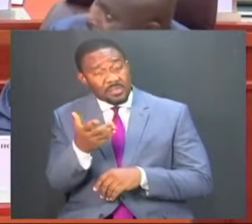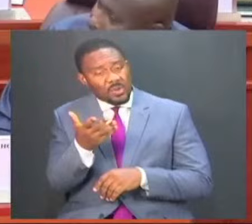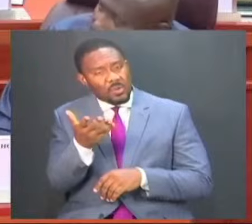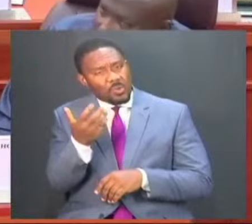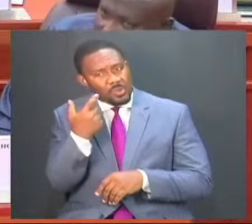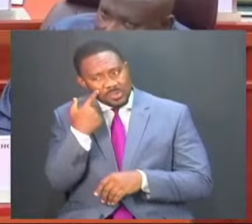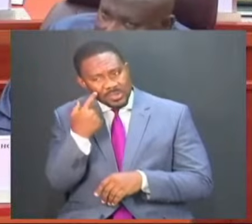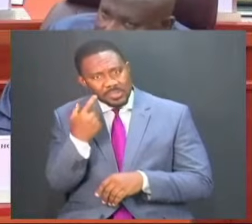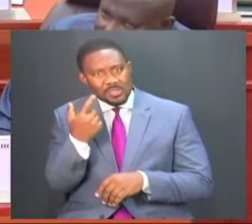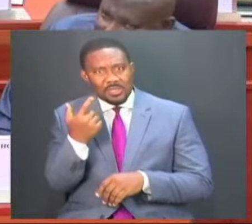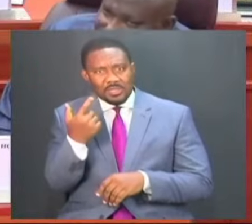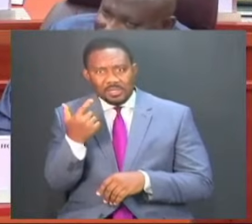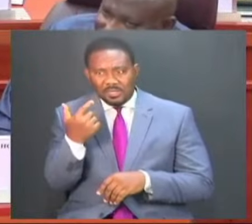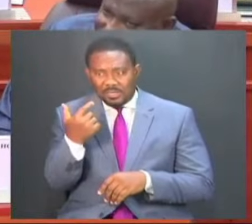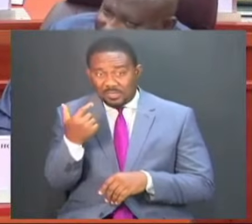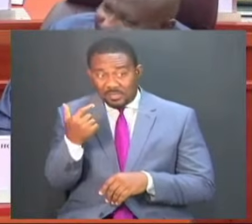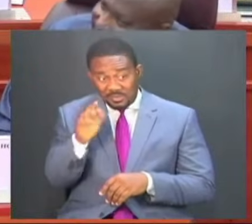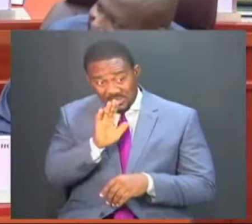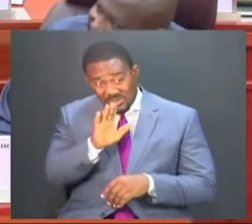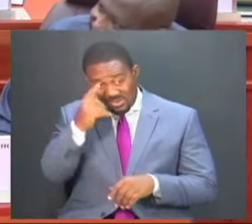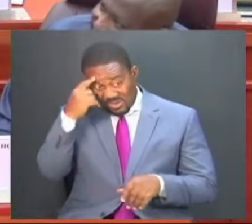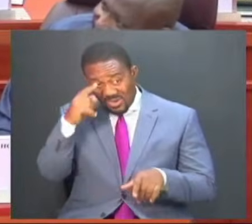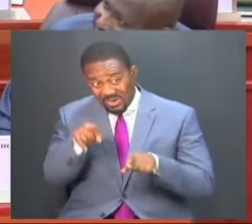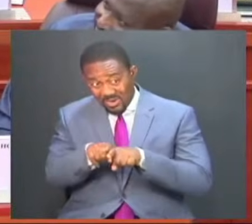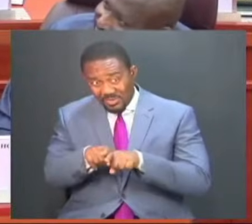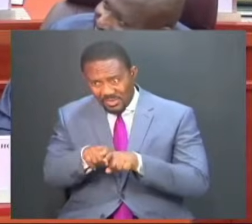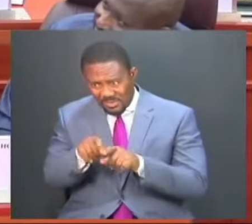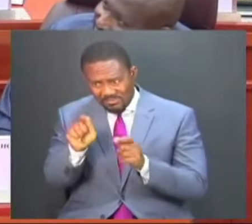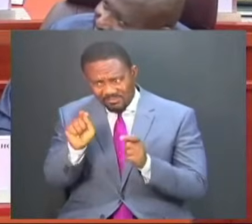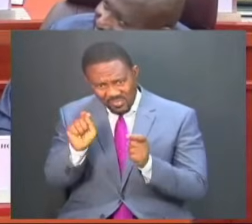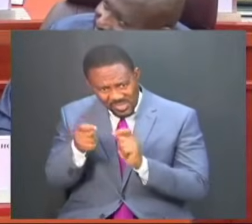your agreement so that for once,